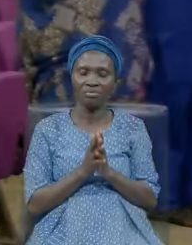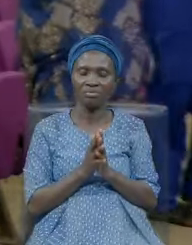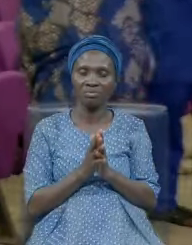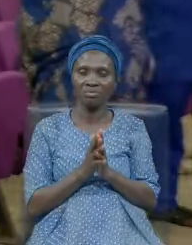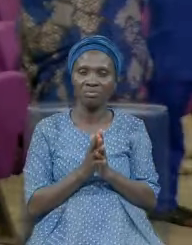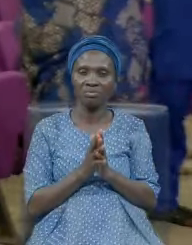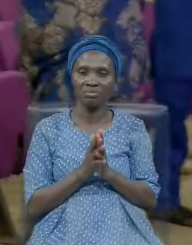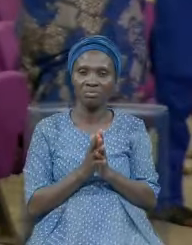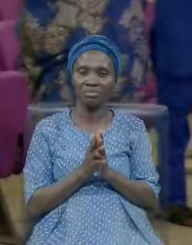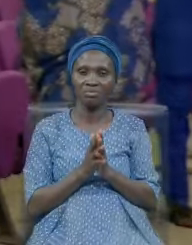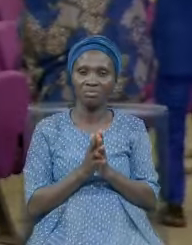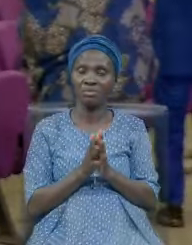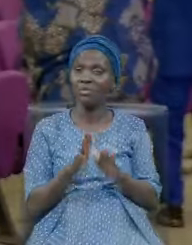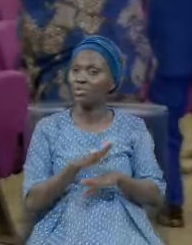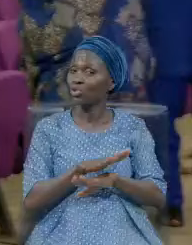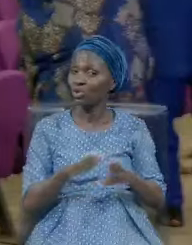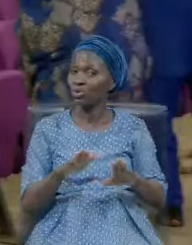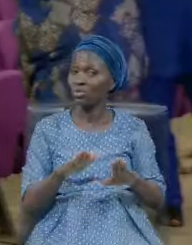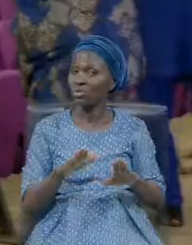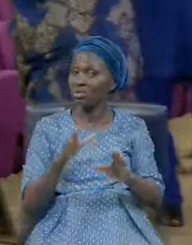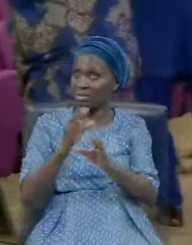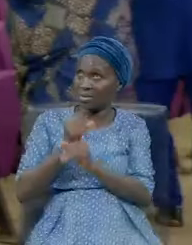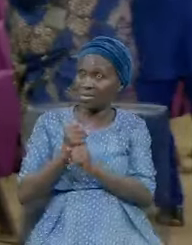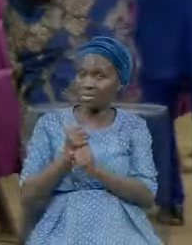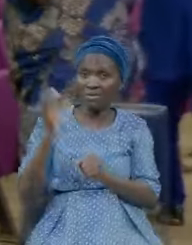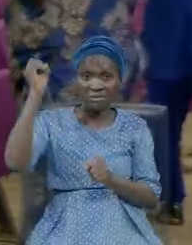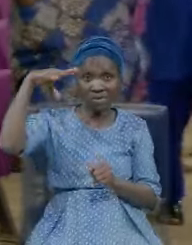Don't receive the grace of God in vain.